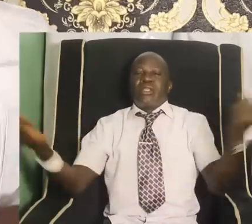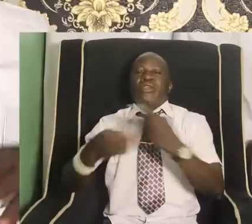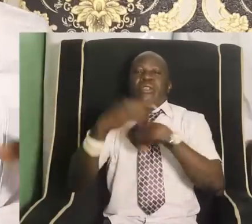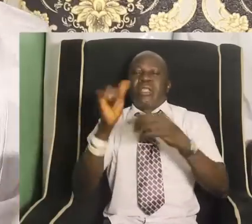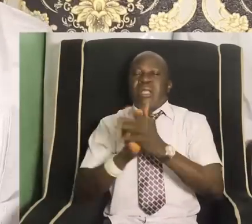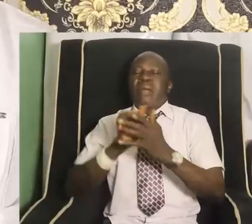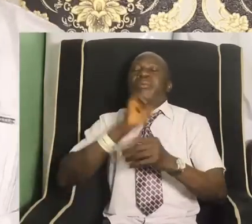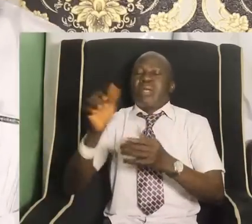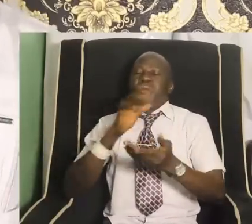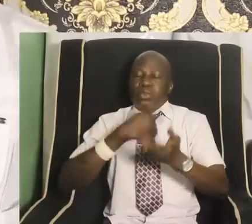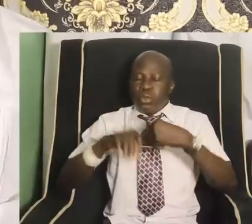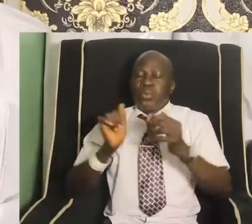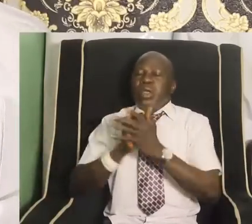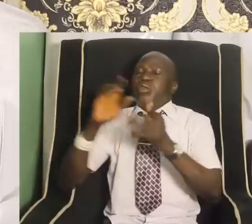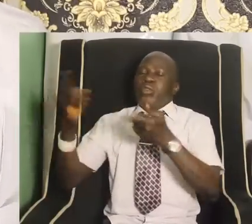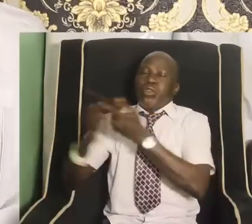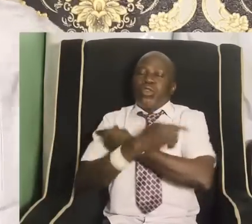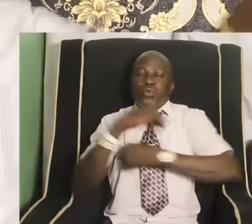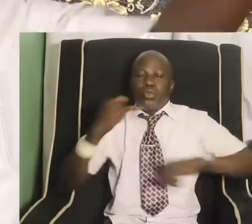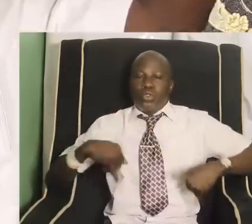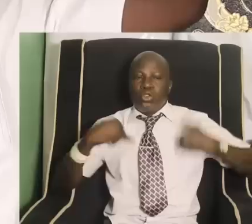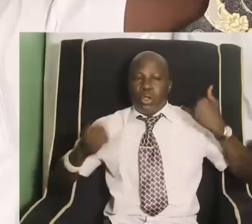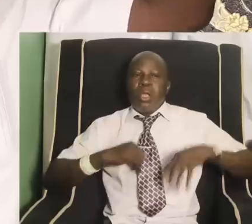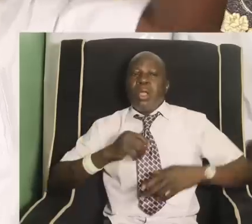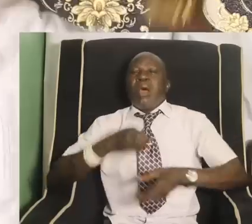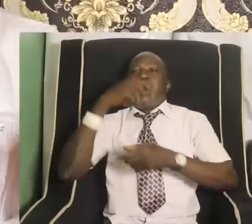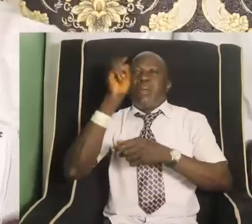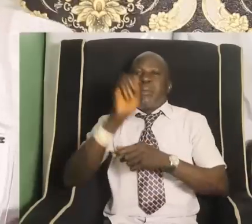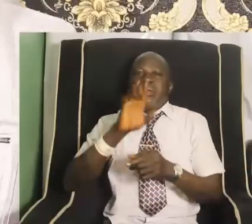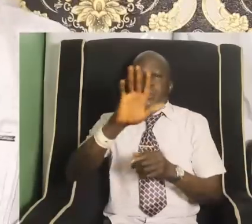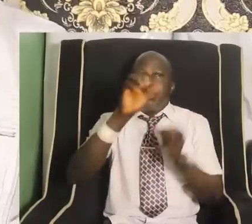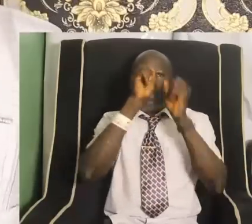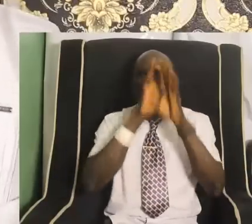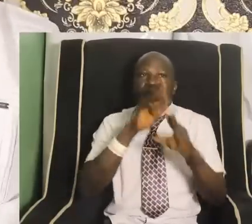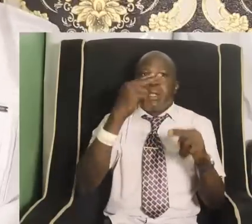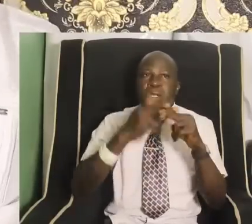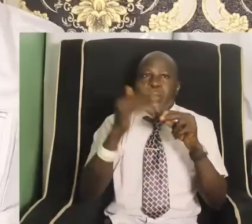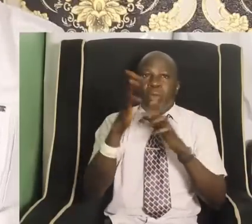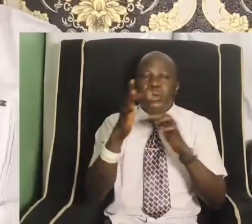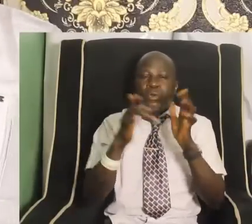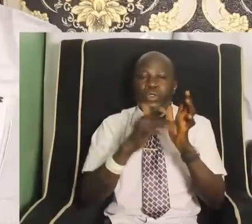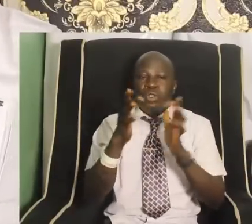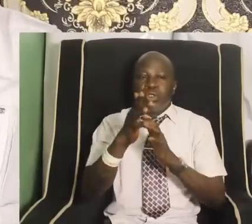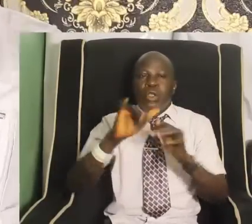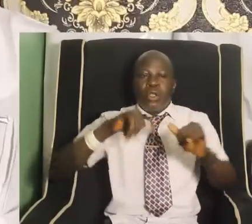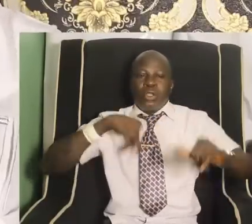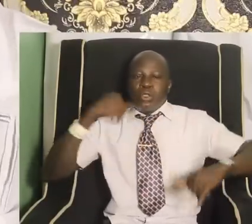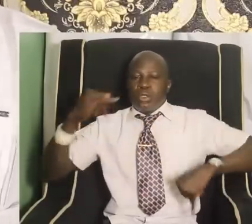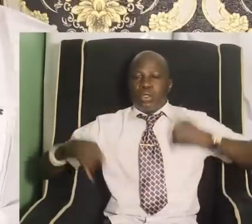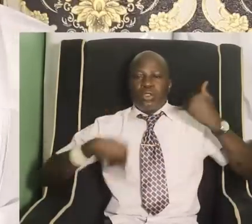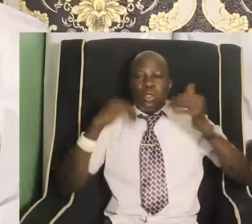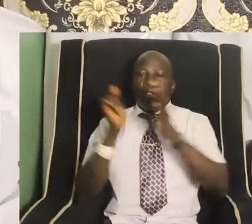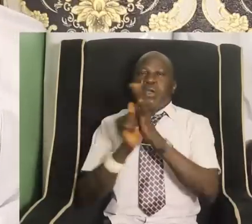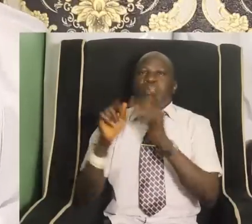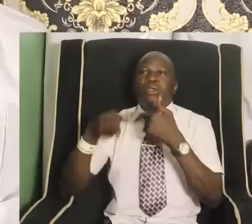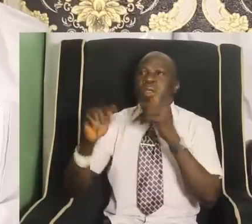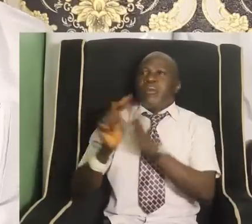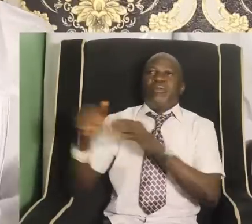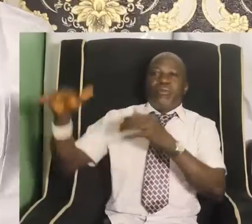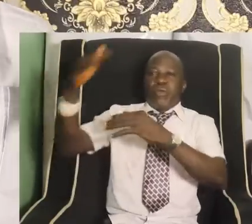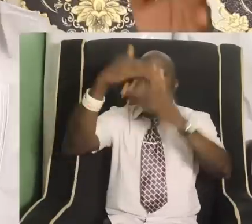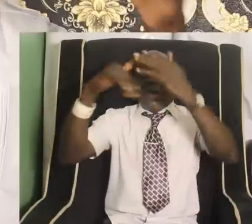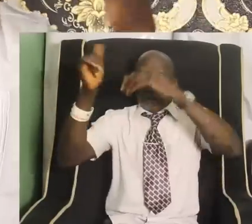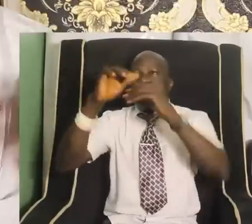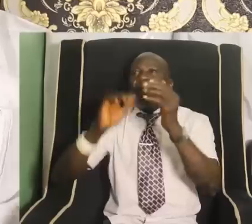graduation day. Those of you that today is your day of joy. I bless you in the name of Jesus. Great joy from